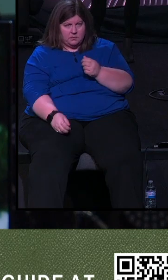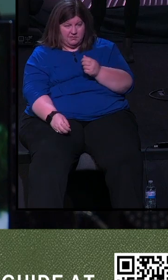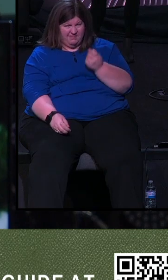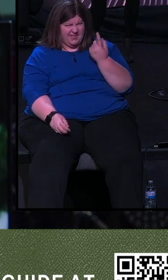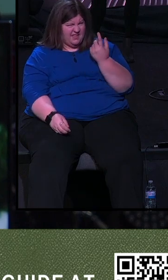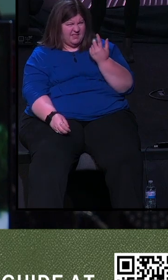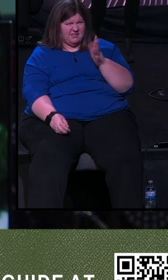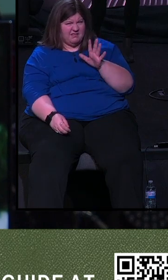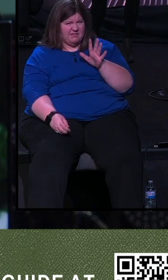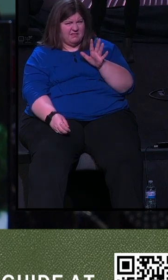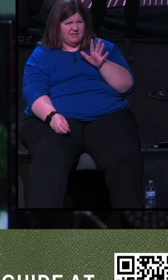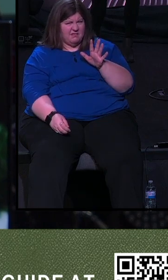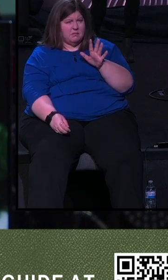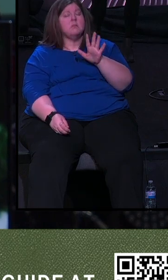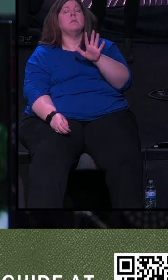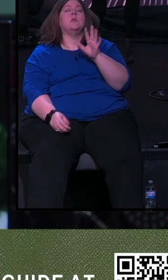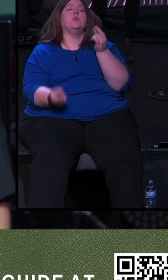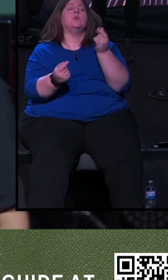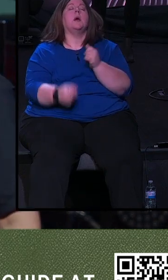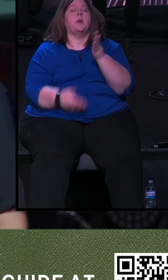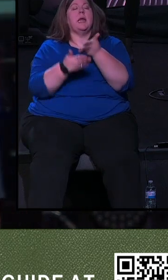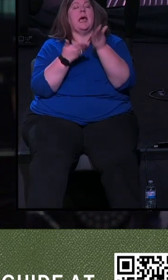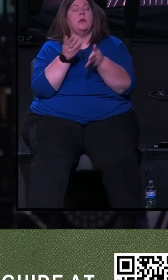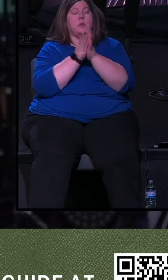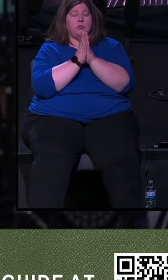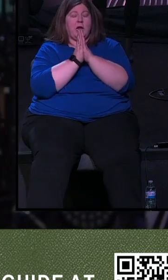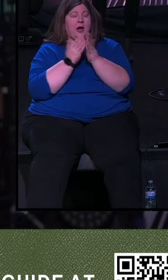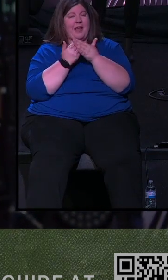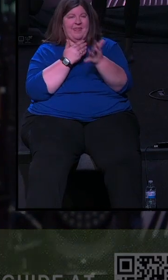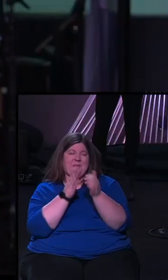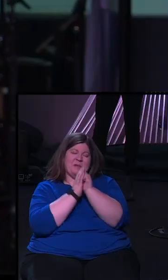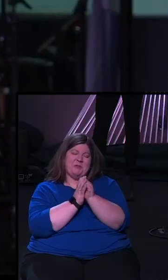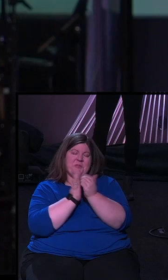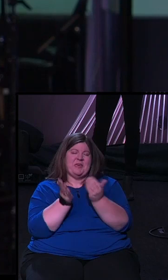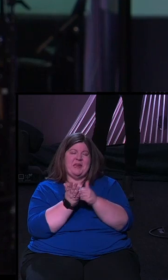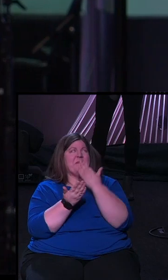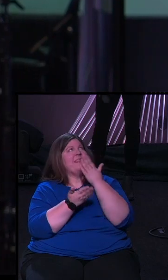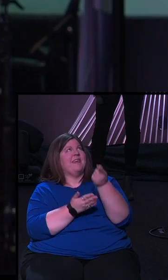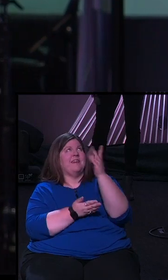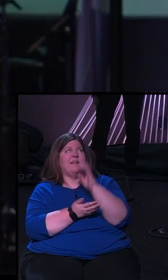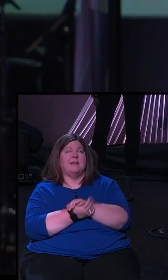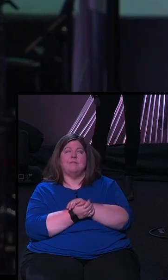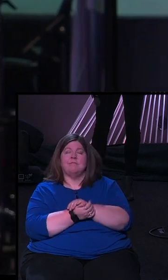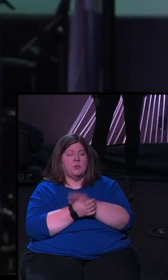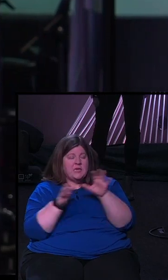sense? So here's what I want to do. I want to close in prayer and then I want to worship. I want to thank God for what he did for all of